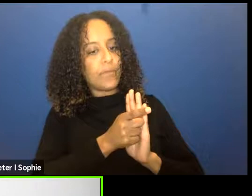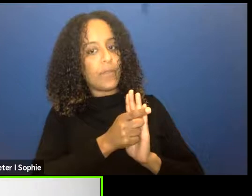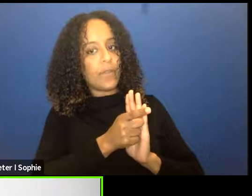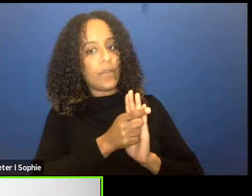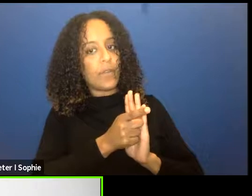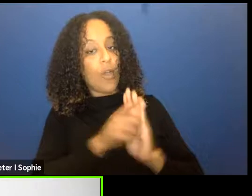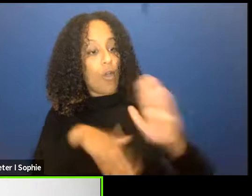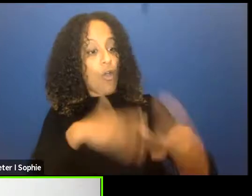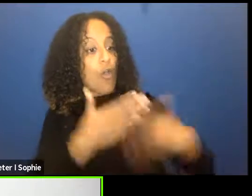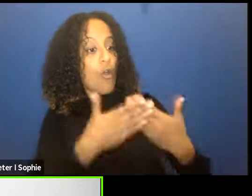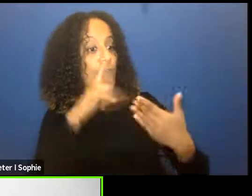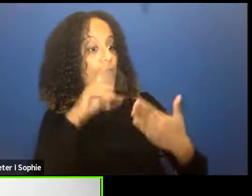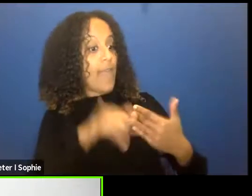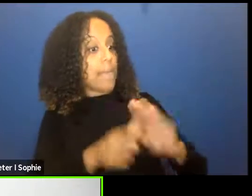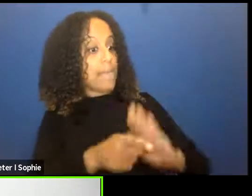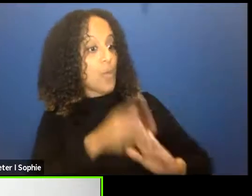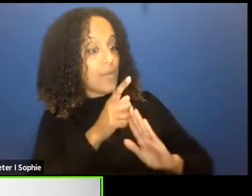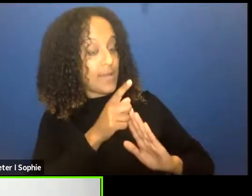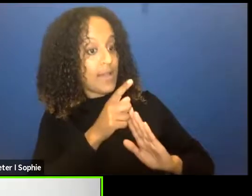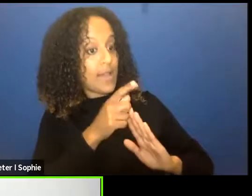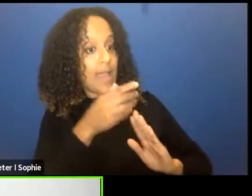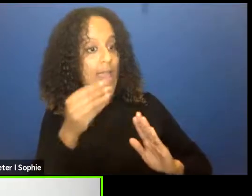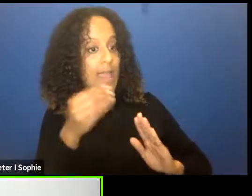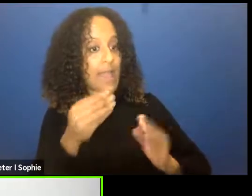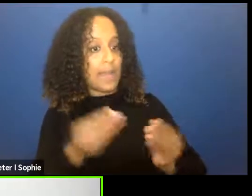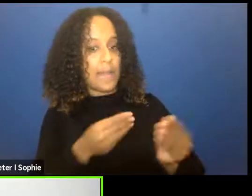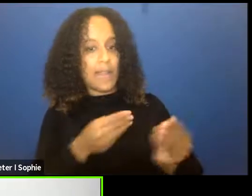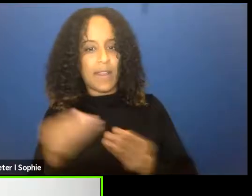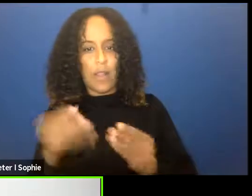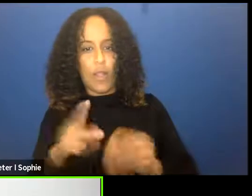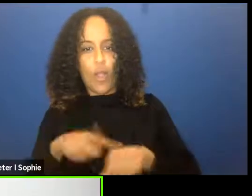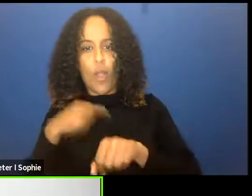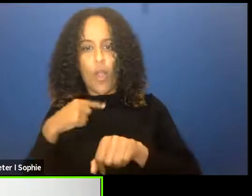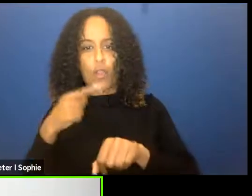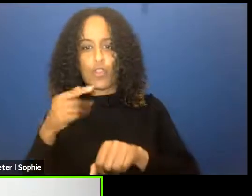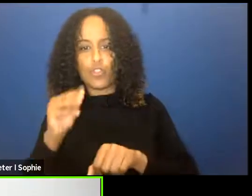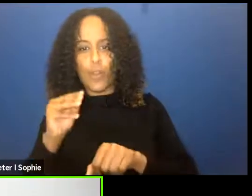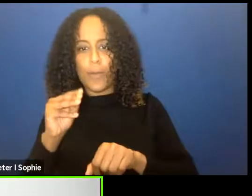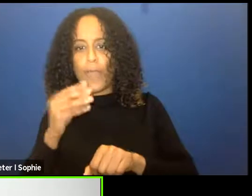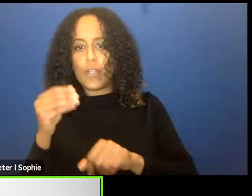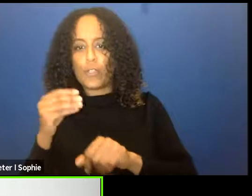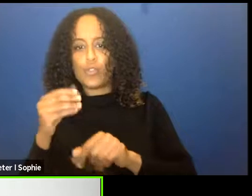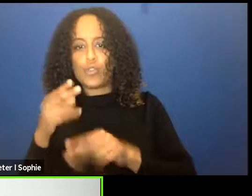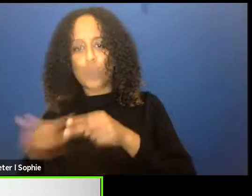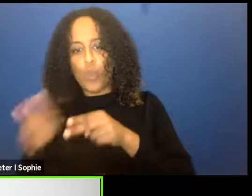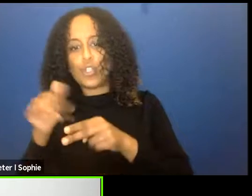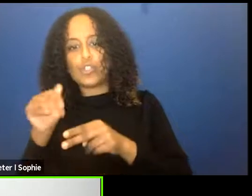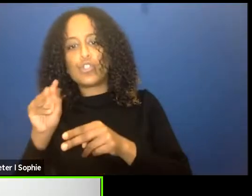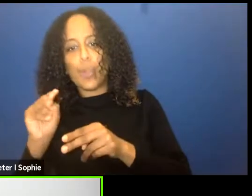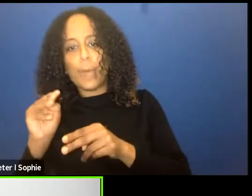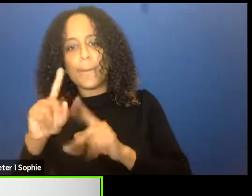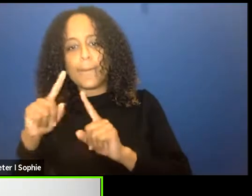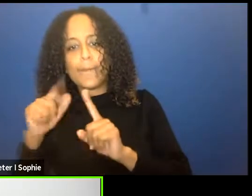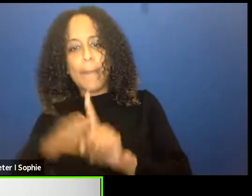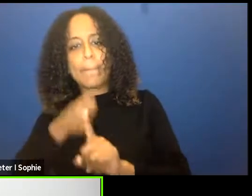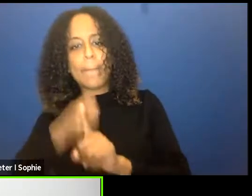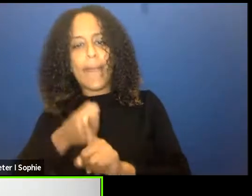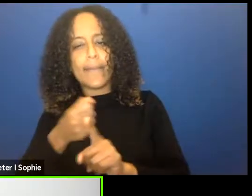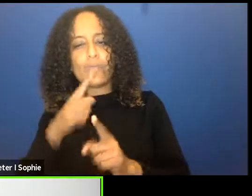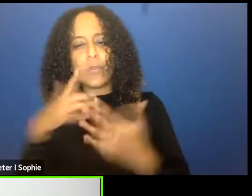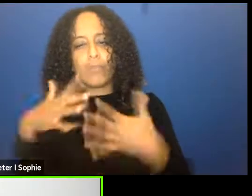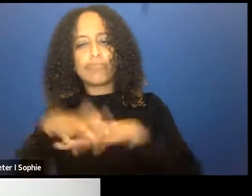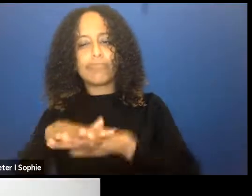that moment, and also mitigating the long-term, the short and long-term impacts. I think it's a combination of both.